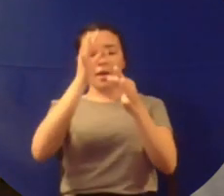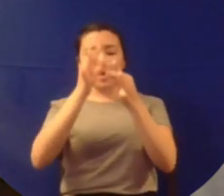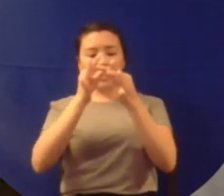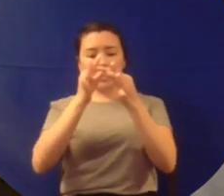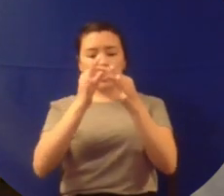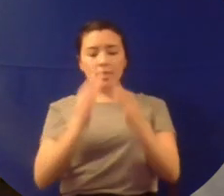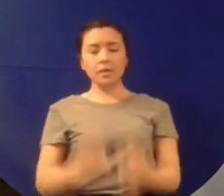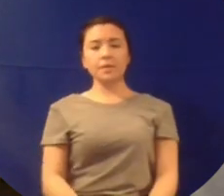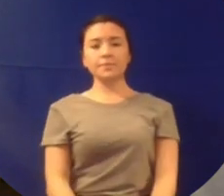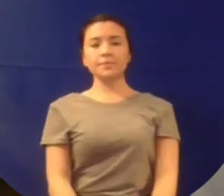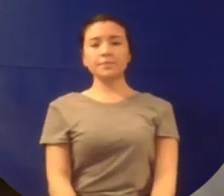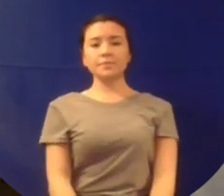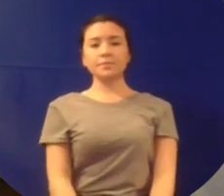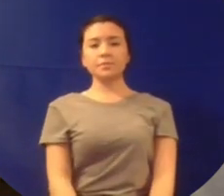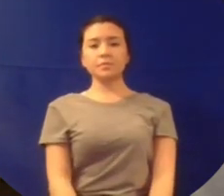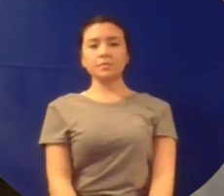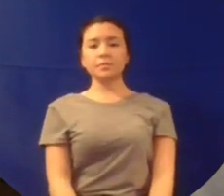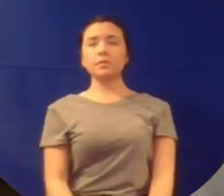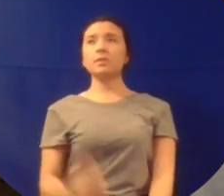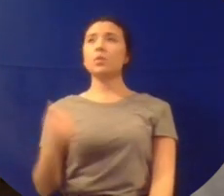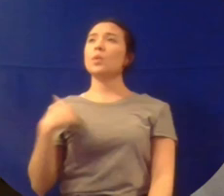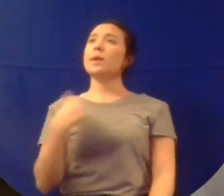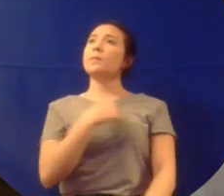The mystery of